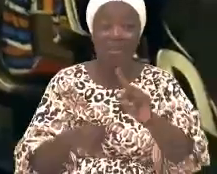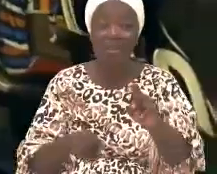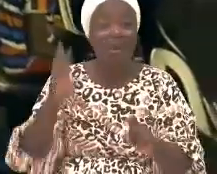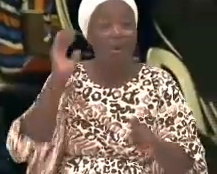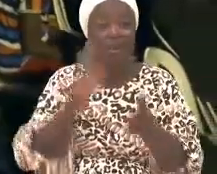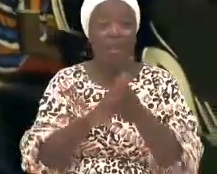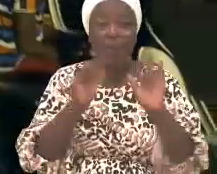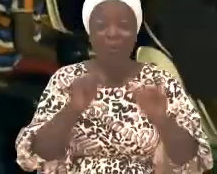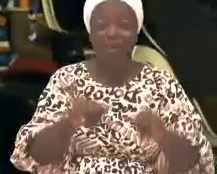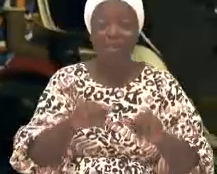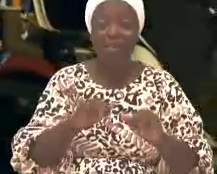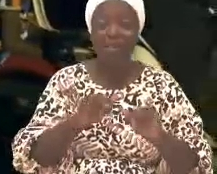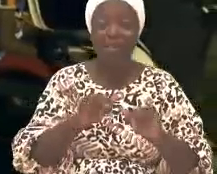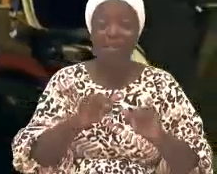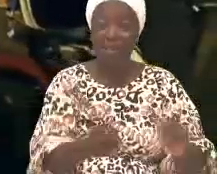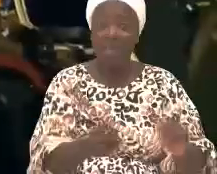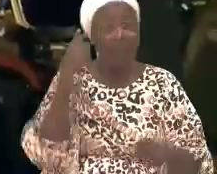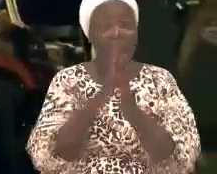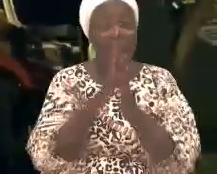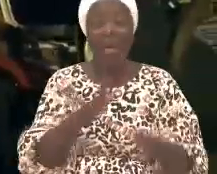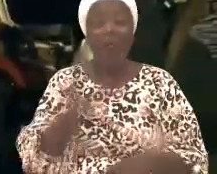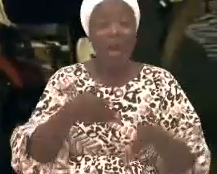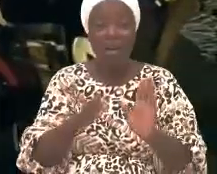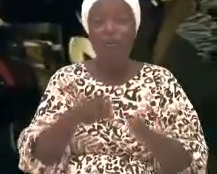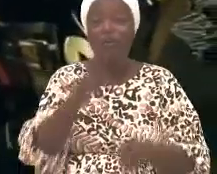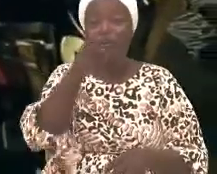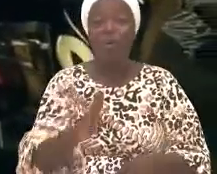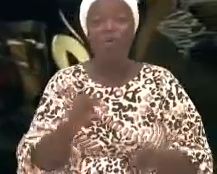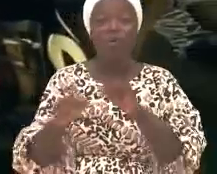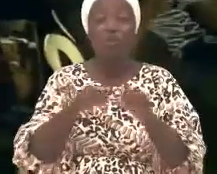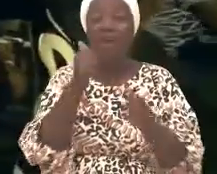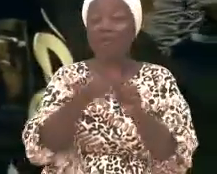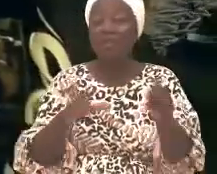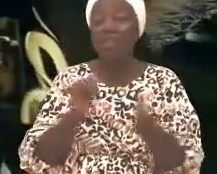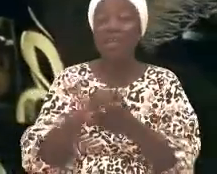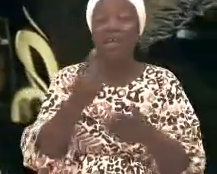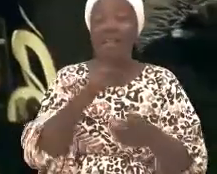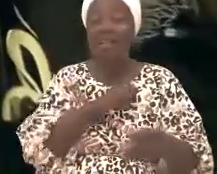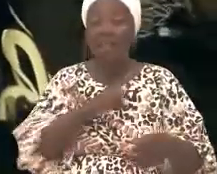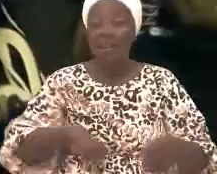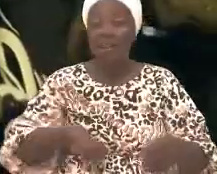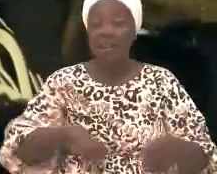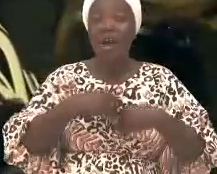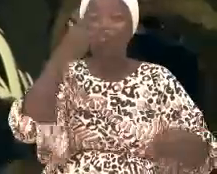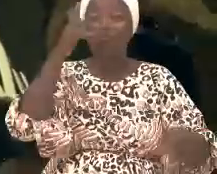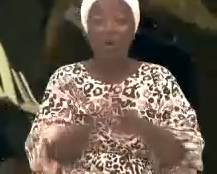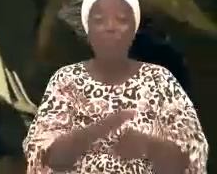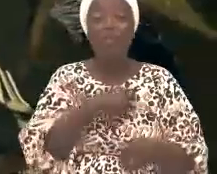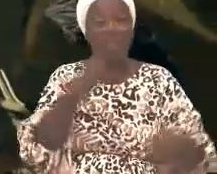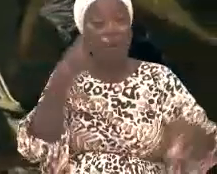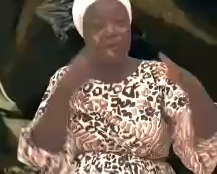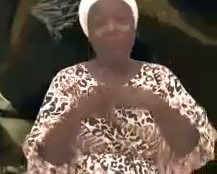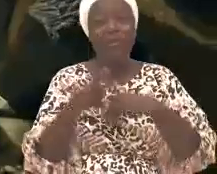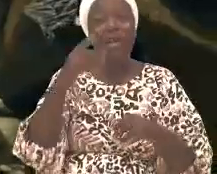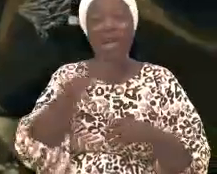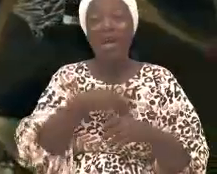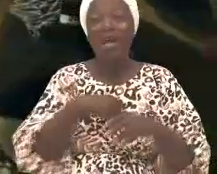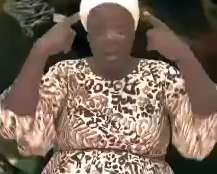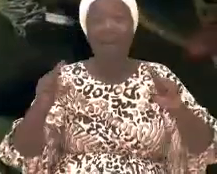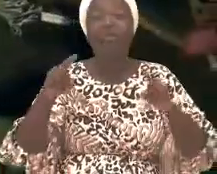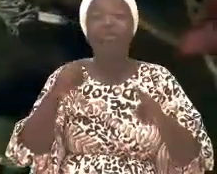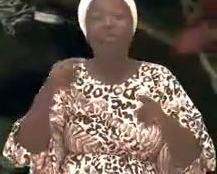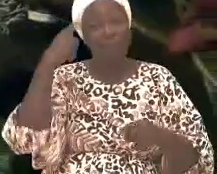God to do everything the Lord has prophesied, proclaimed, pronounced, and preached is